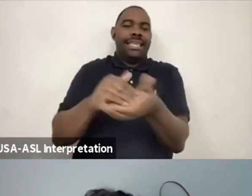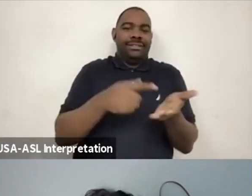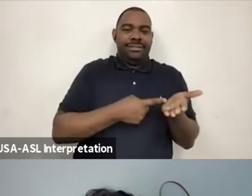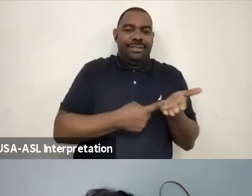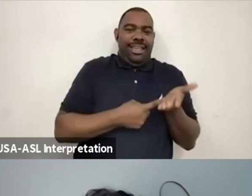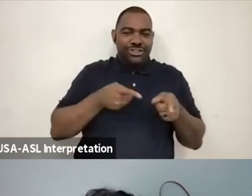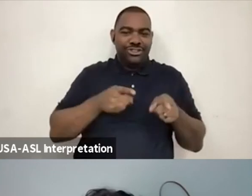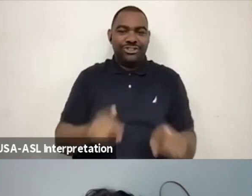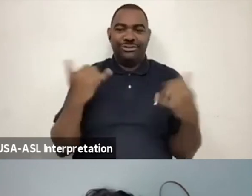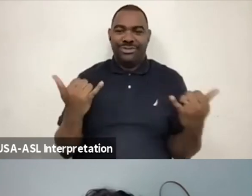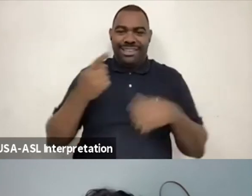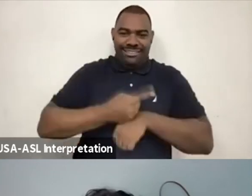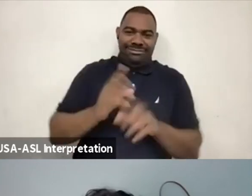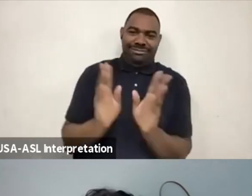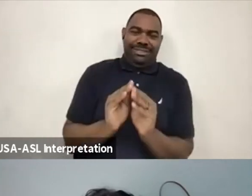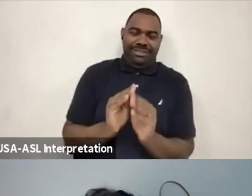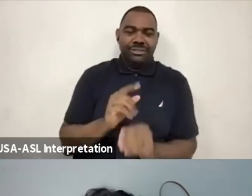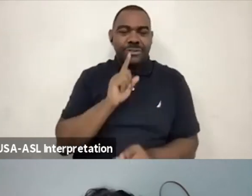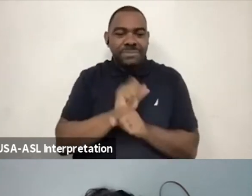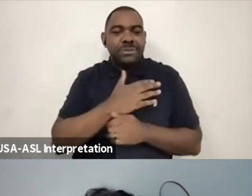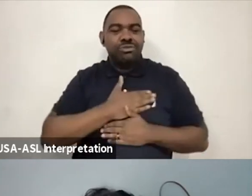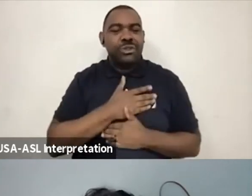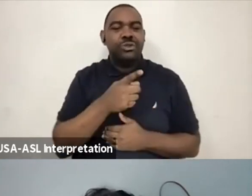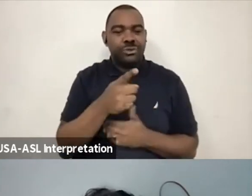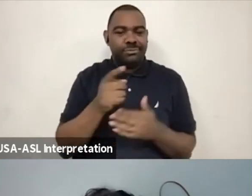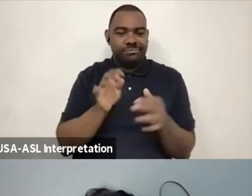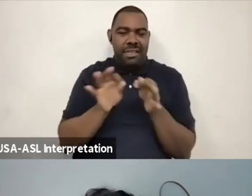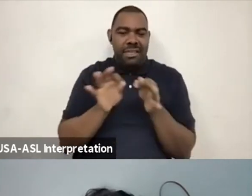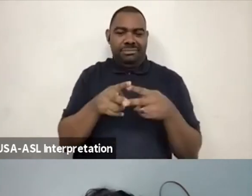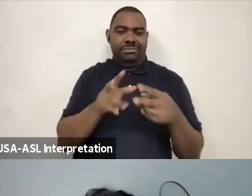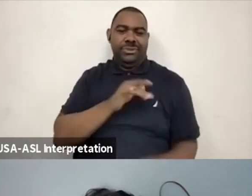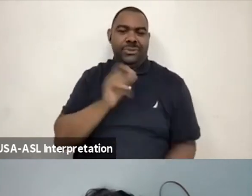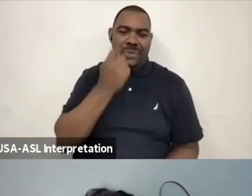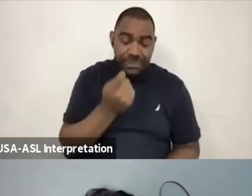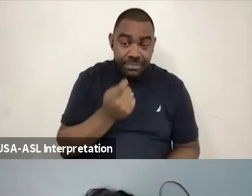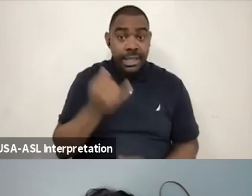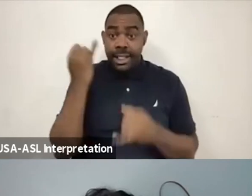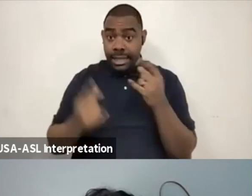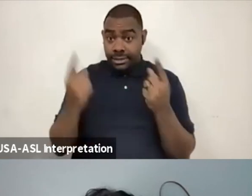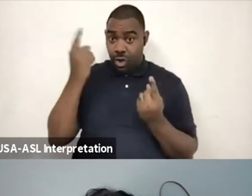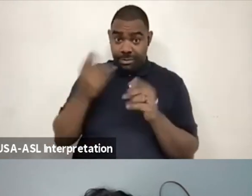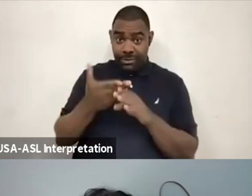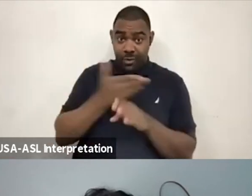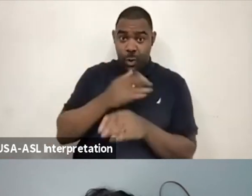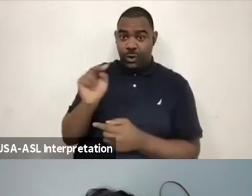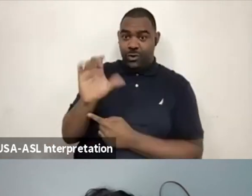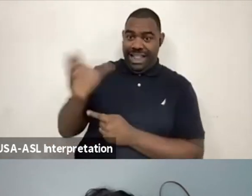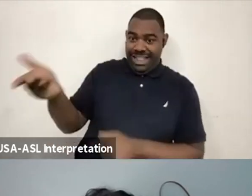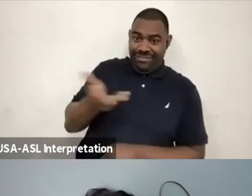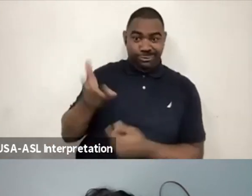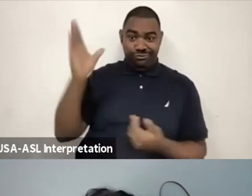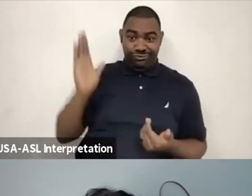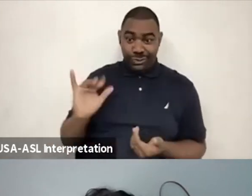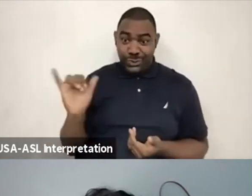throughout, and really appreciate that. Any last thoughts before we bring on North Carolina and see you in a